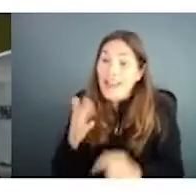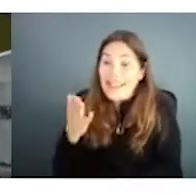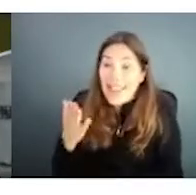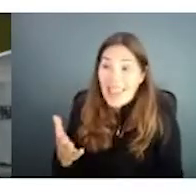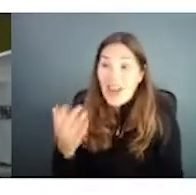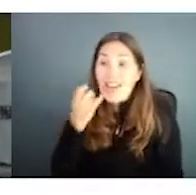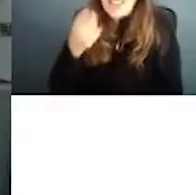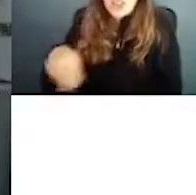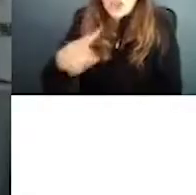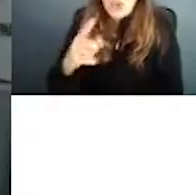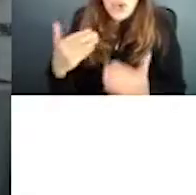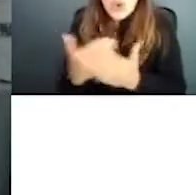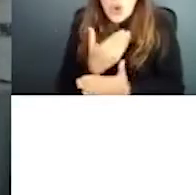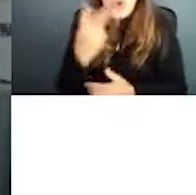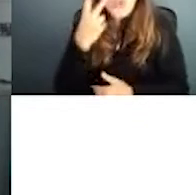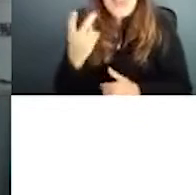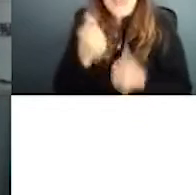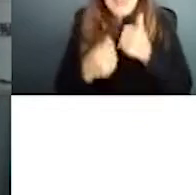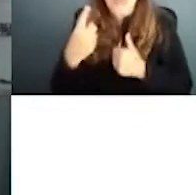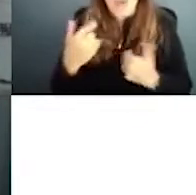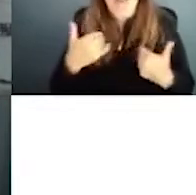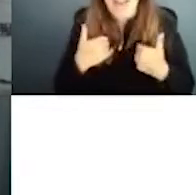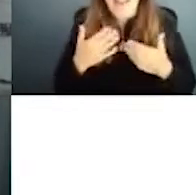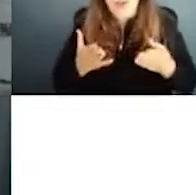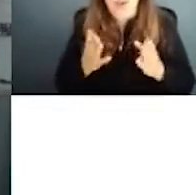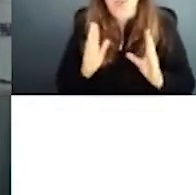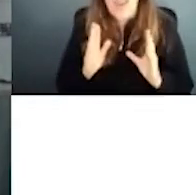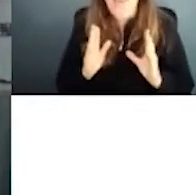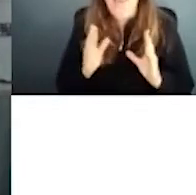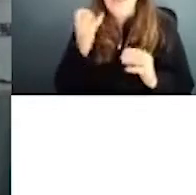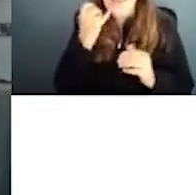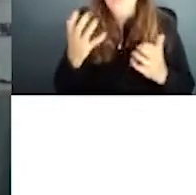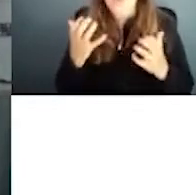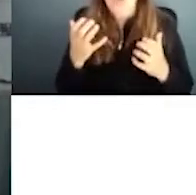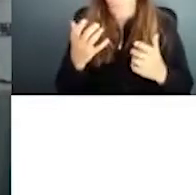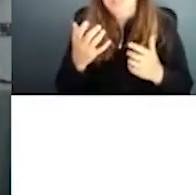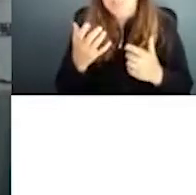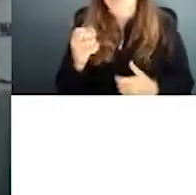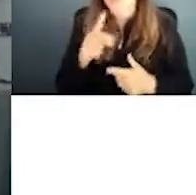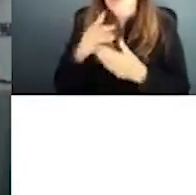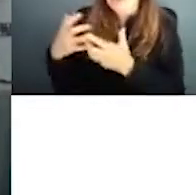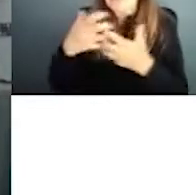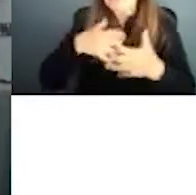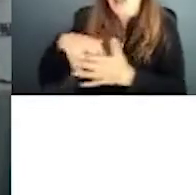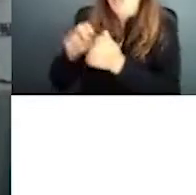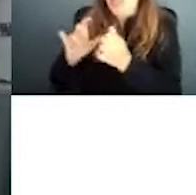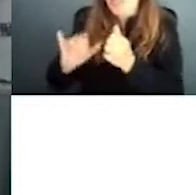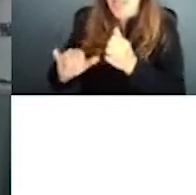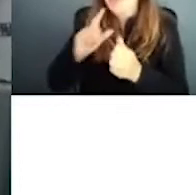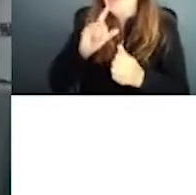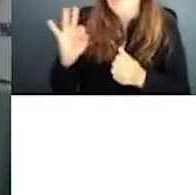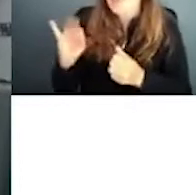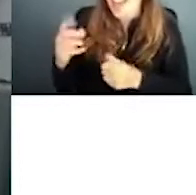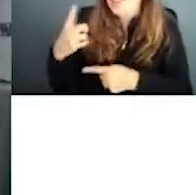you're new, you'll see each one has a weight. And if you wanted to try to really sync up with this, right, there are 90